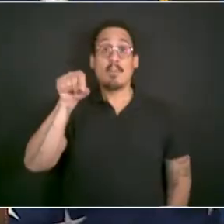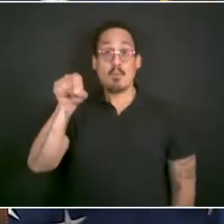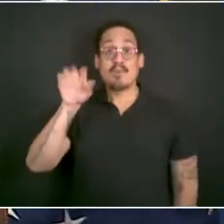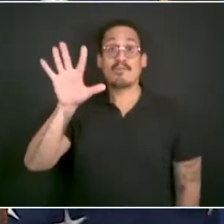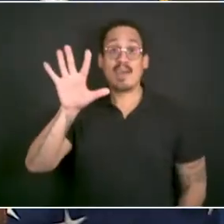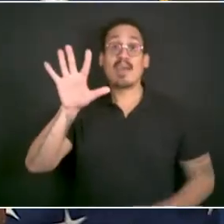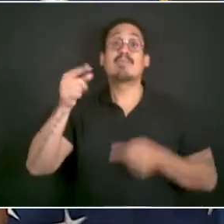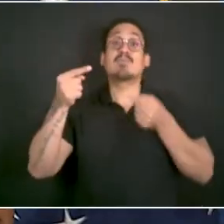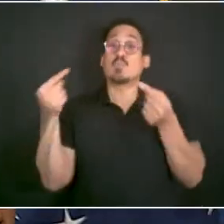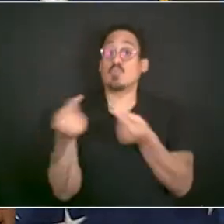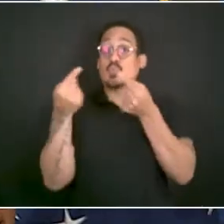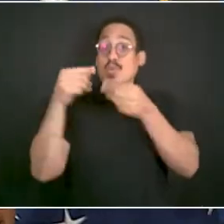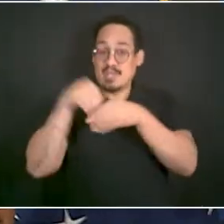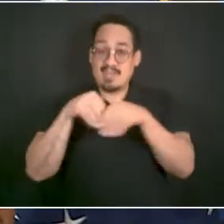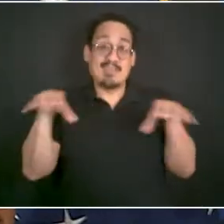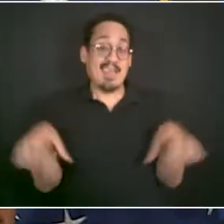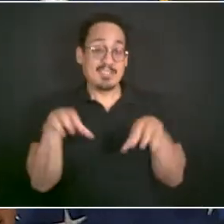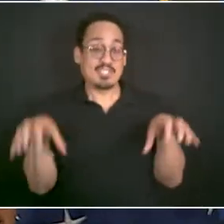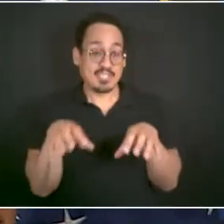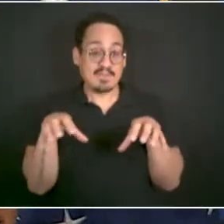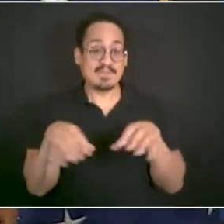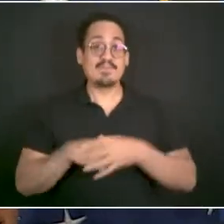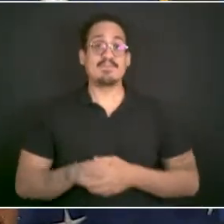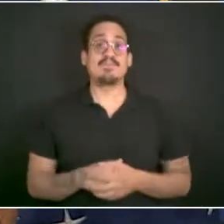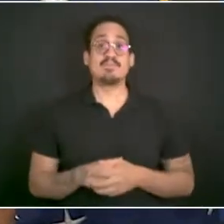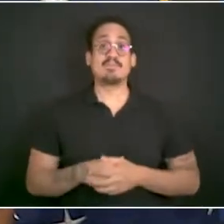approximately 81,000 missing in action,